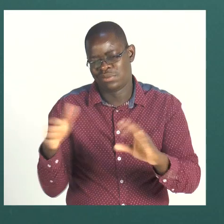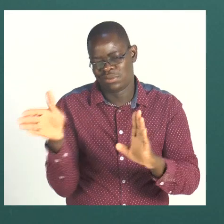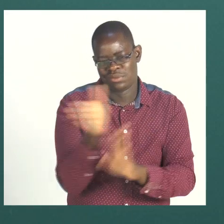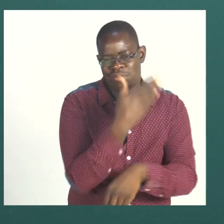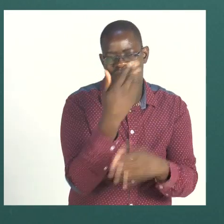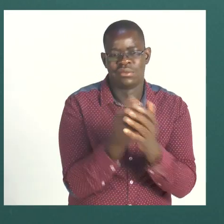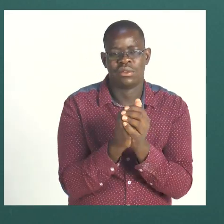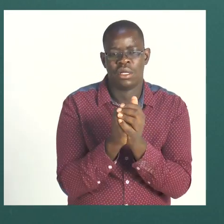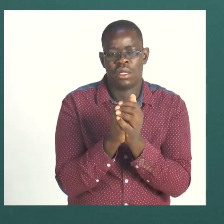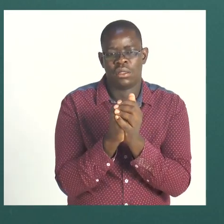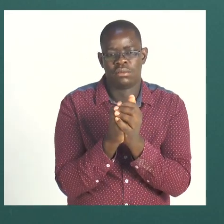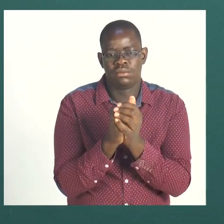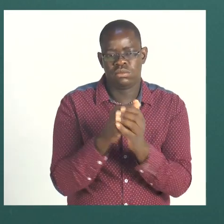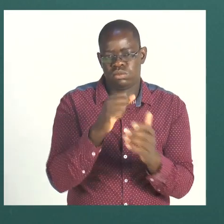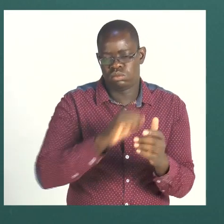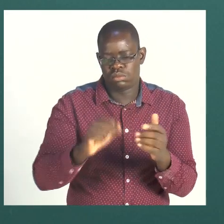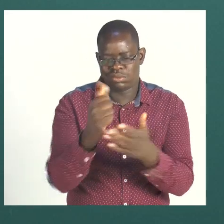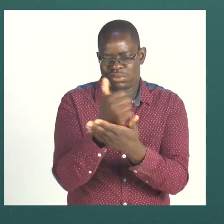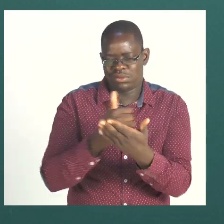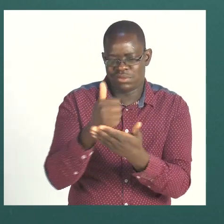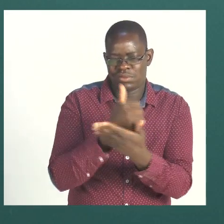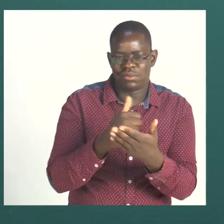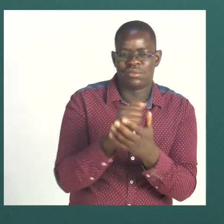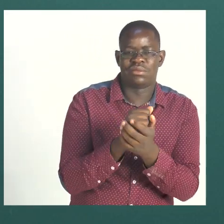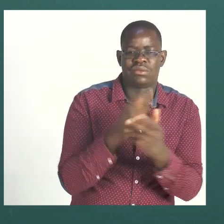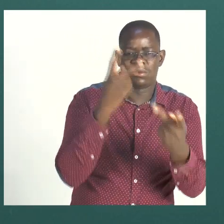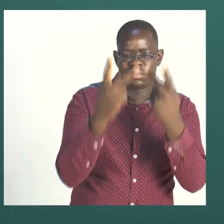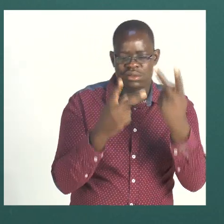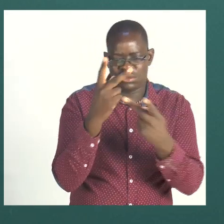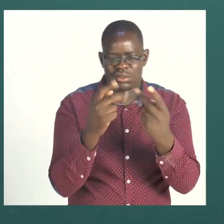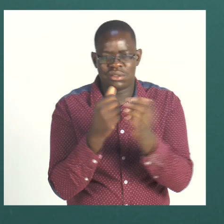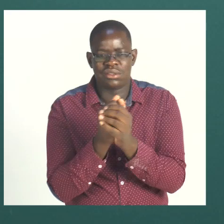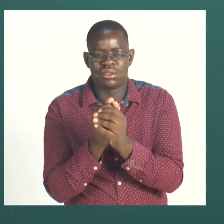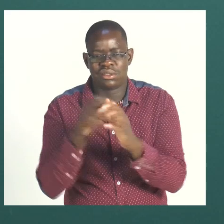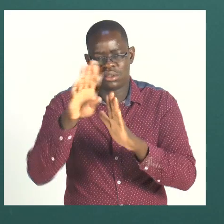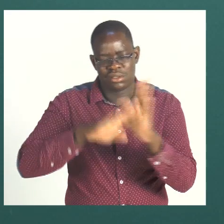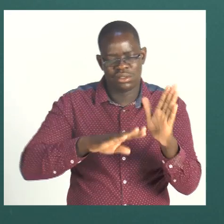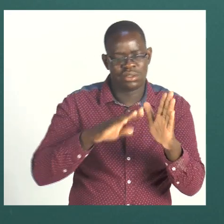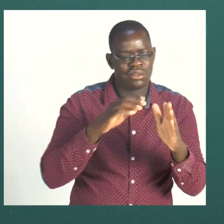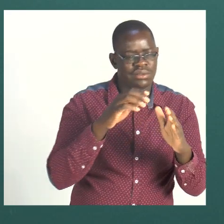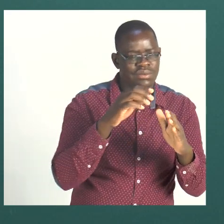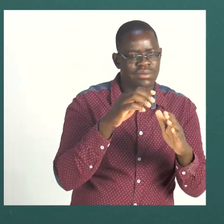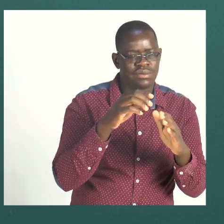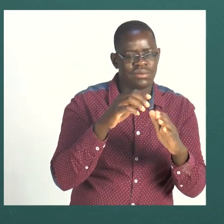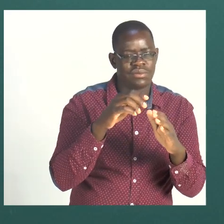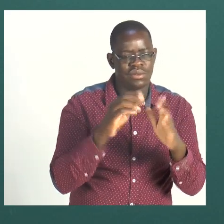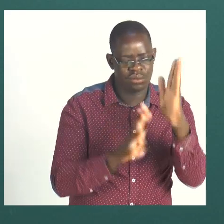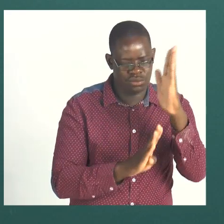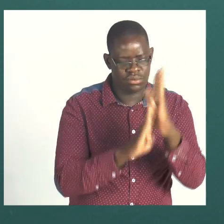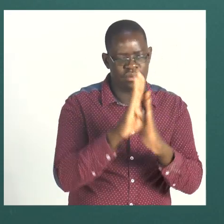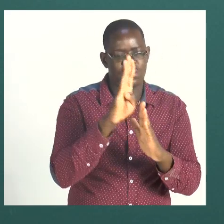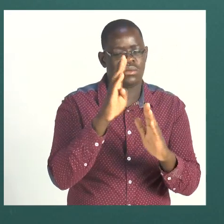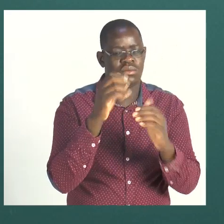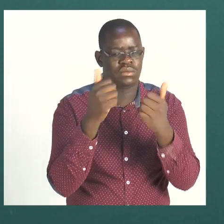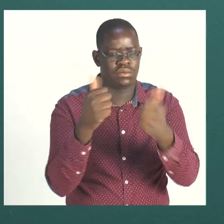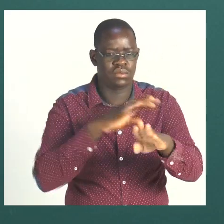Often, land reclamation in a tourism sense would mean returning disturbed land to an improved